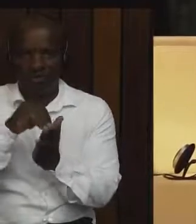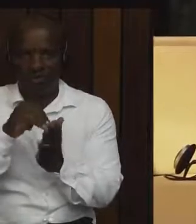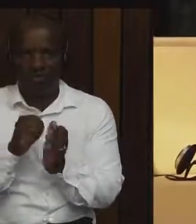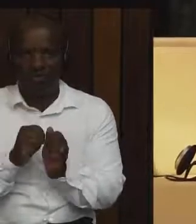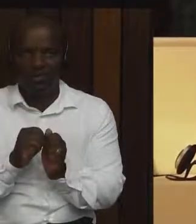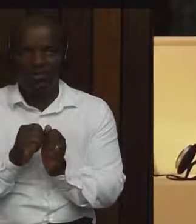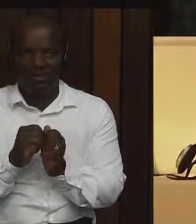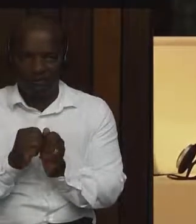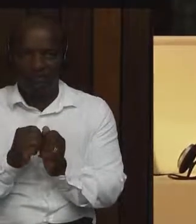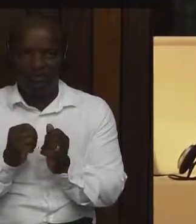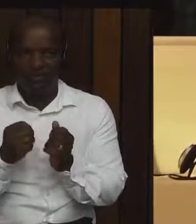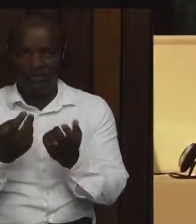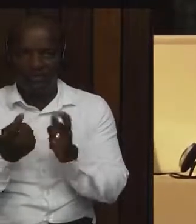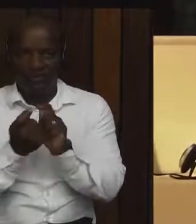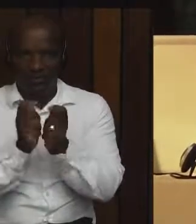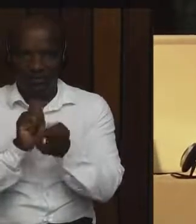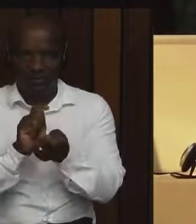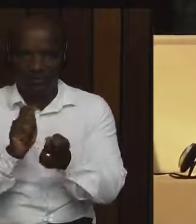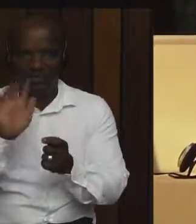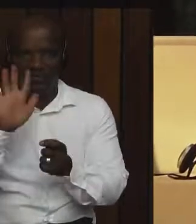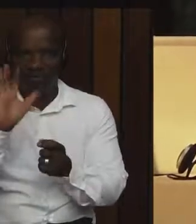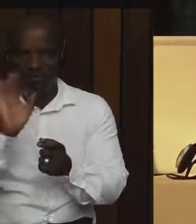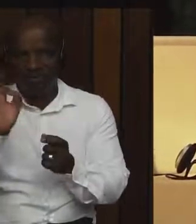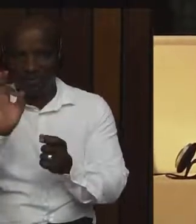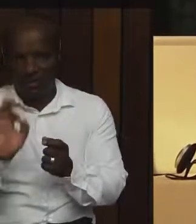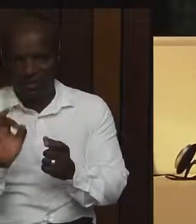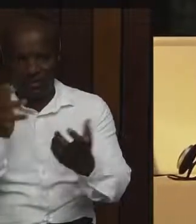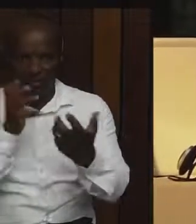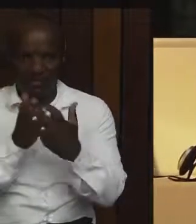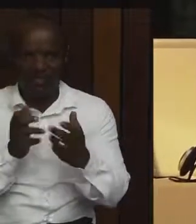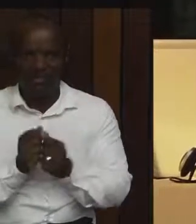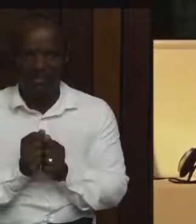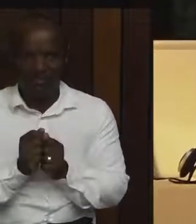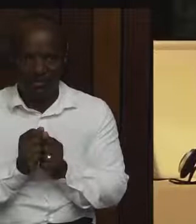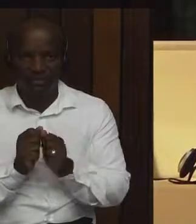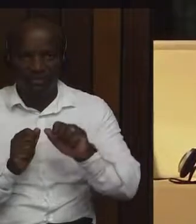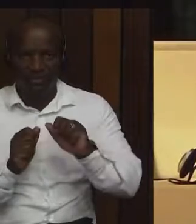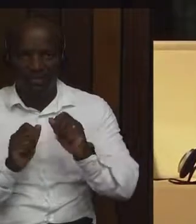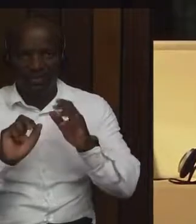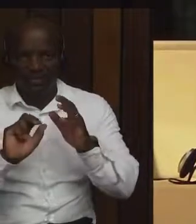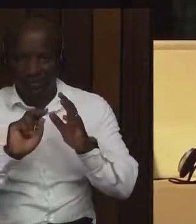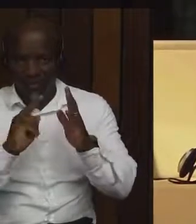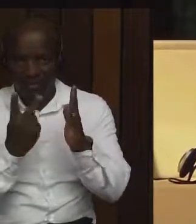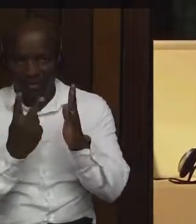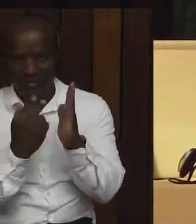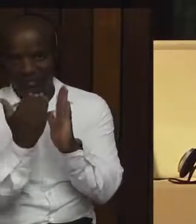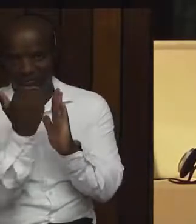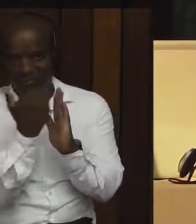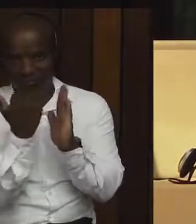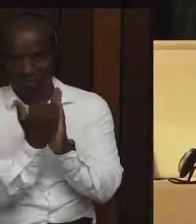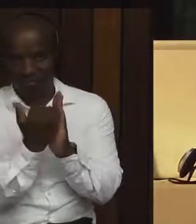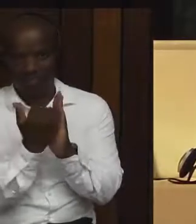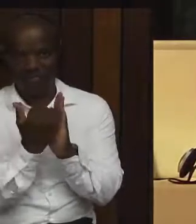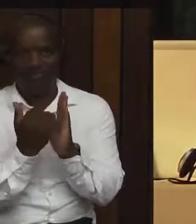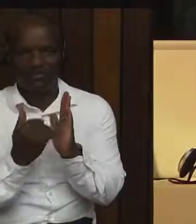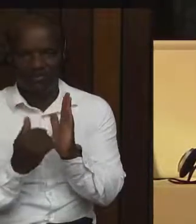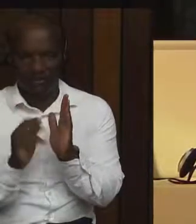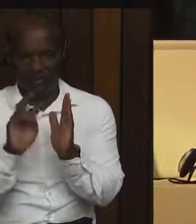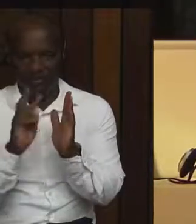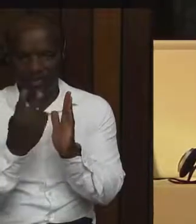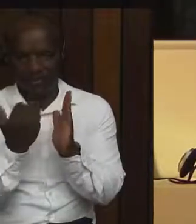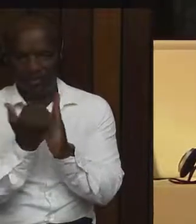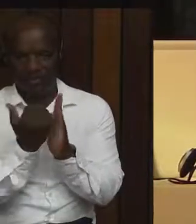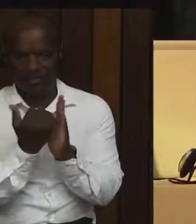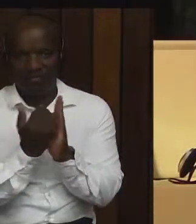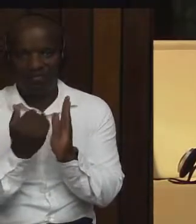period. The second program that the department executes or